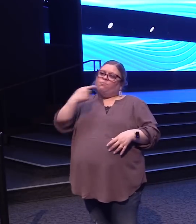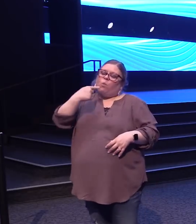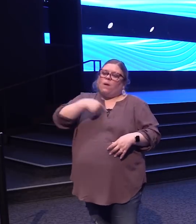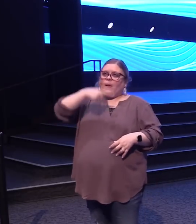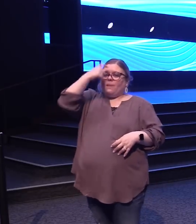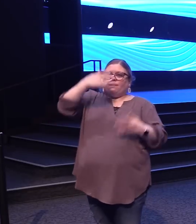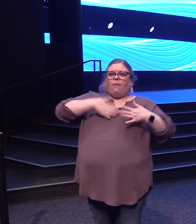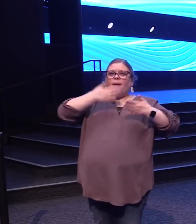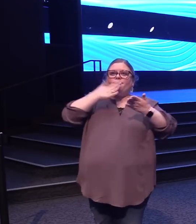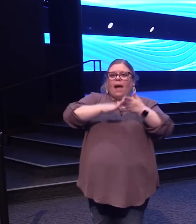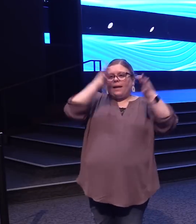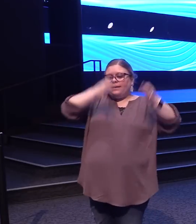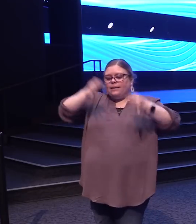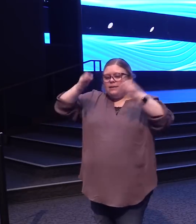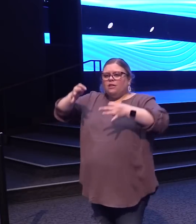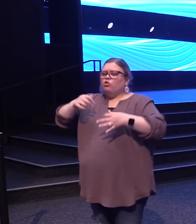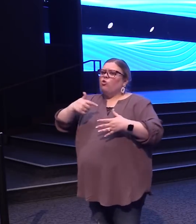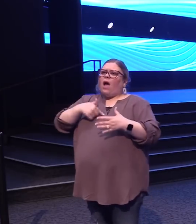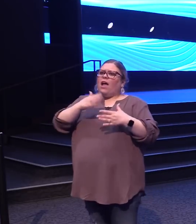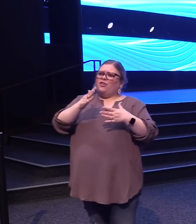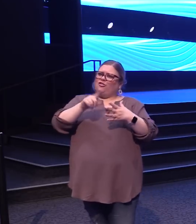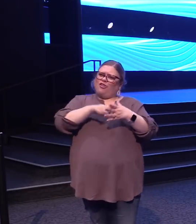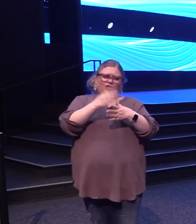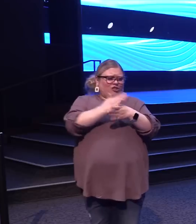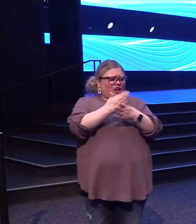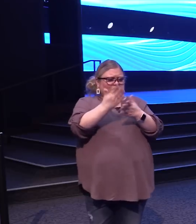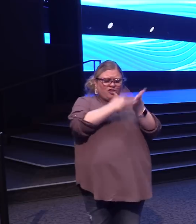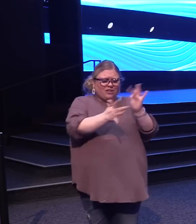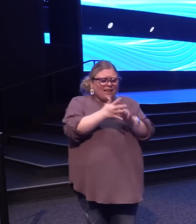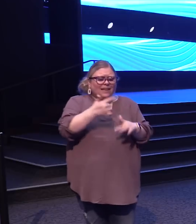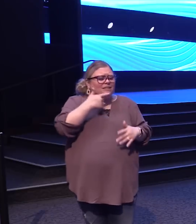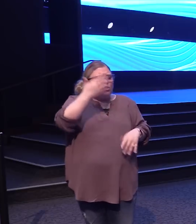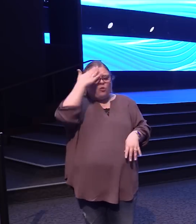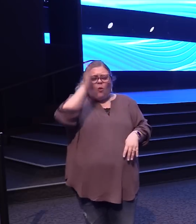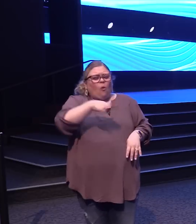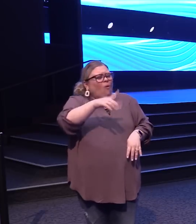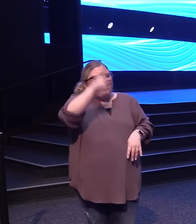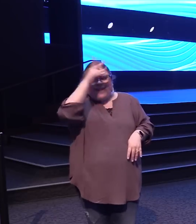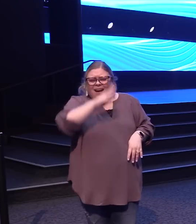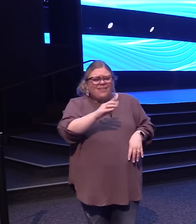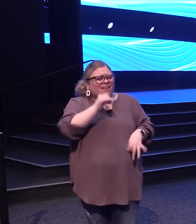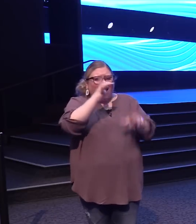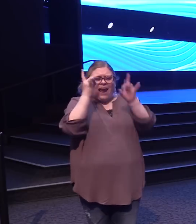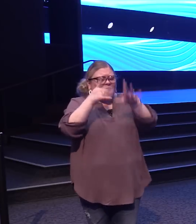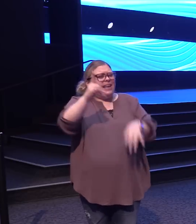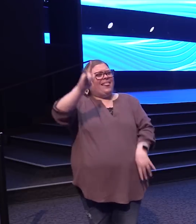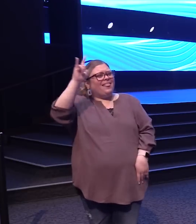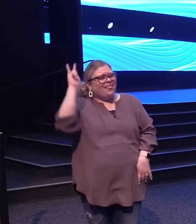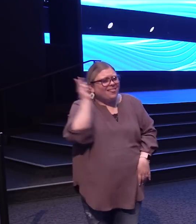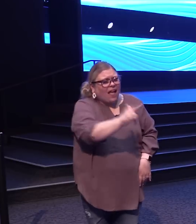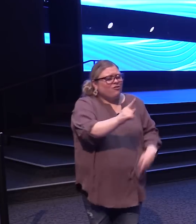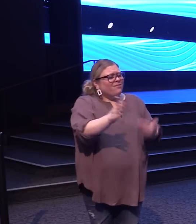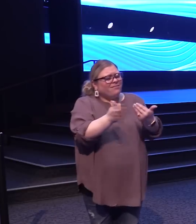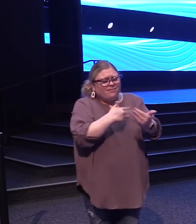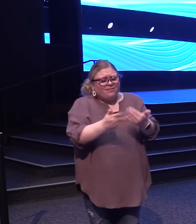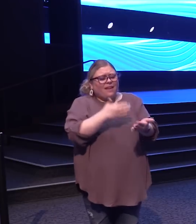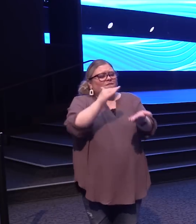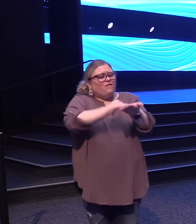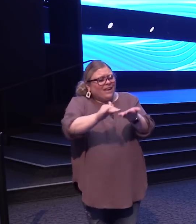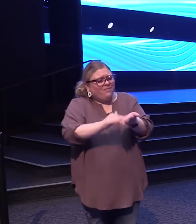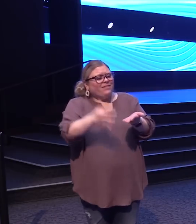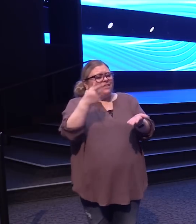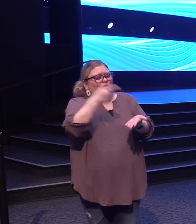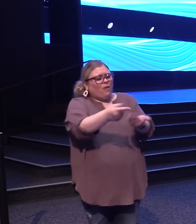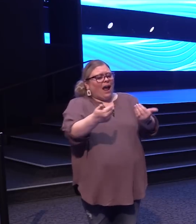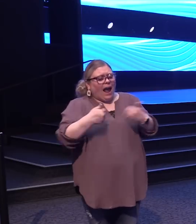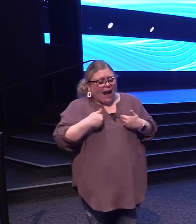at him. So I started sharing Jesus with him. I said, you know what? God doesn't hate you. God loves you. And there's forgiveness for